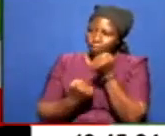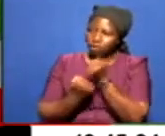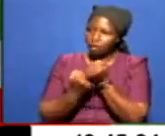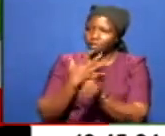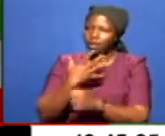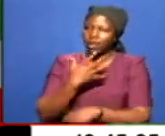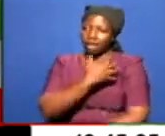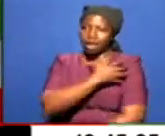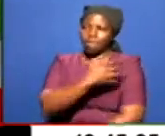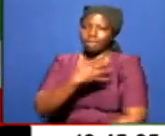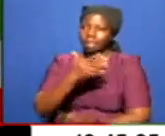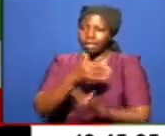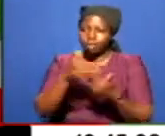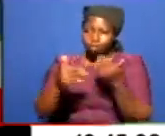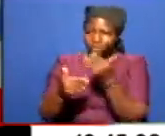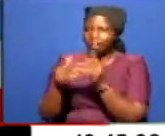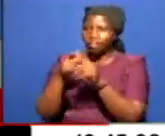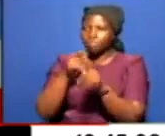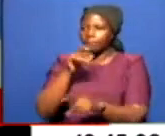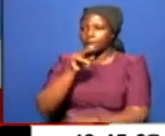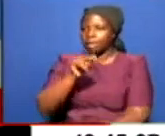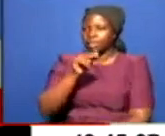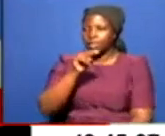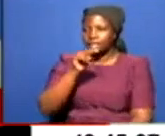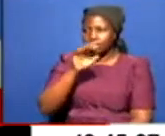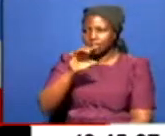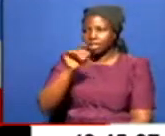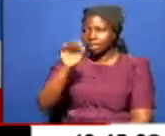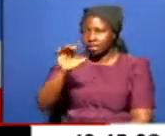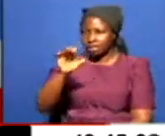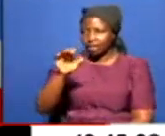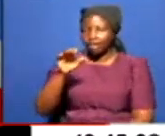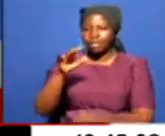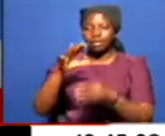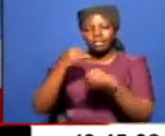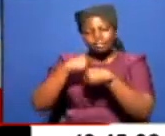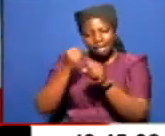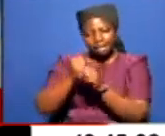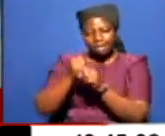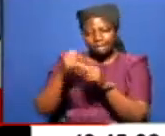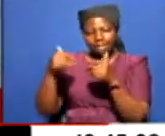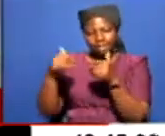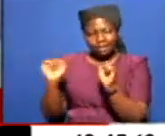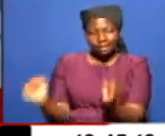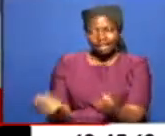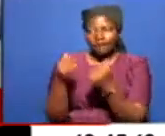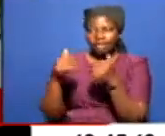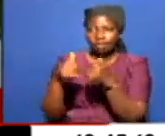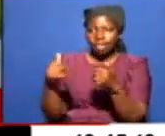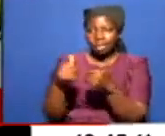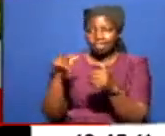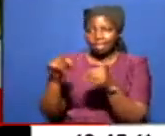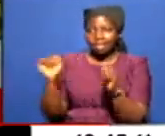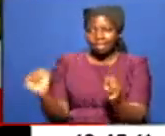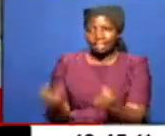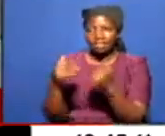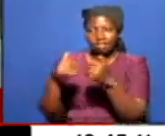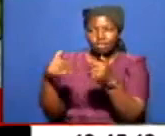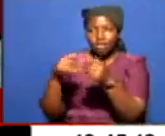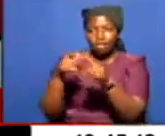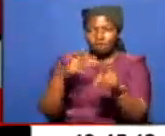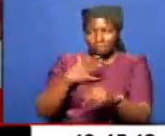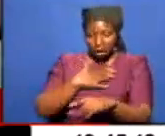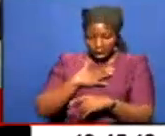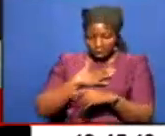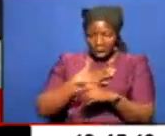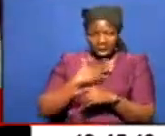mechanisms from NCTC, mm-hmm. is of course the creation of safe spaces. Mm-hmm. And these safe spaces are not, from our way of looking